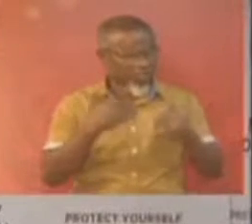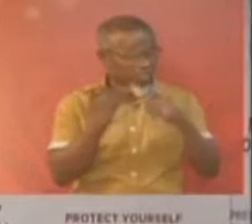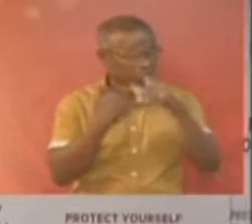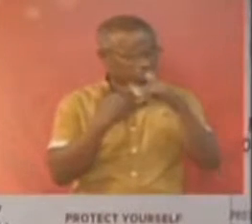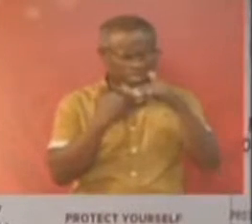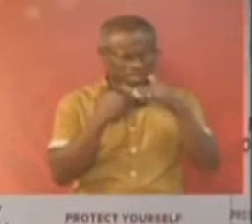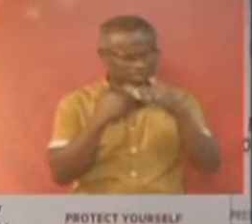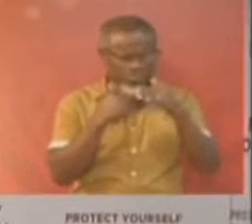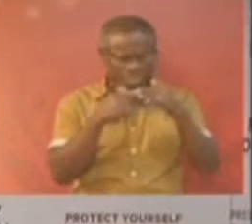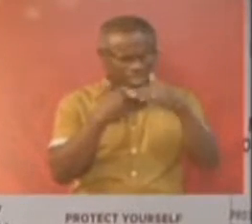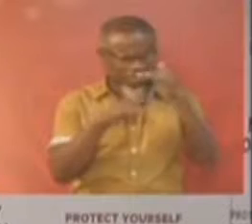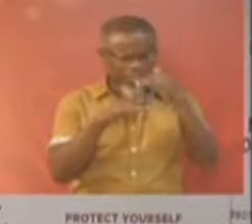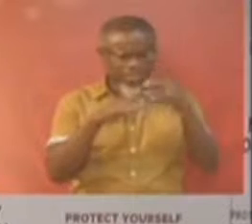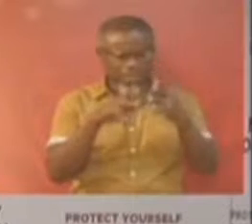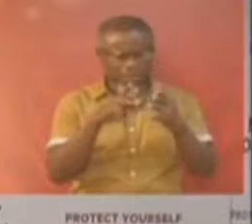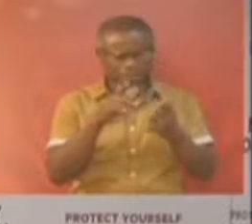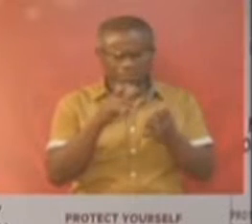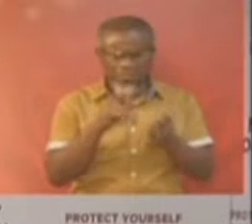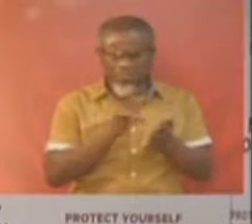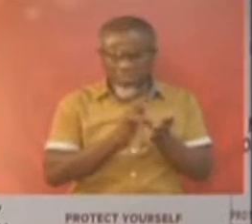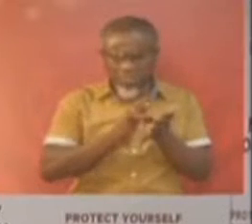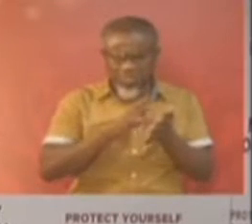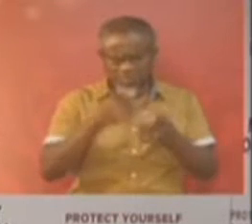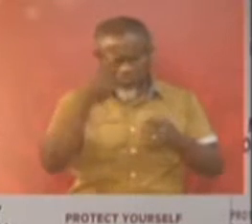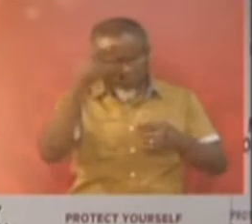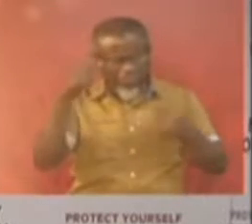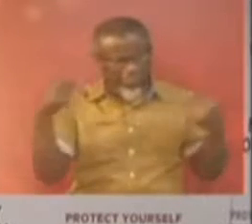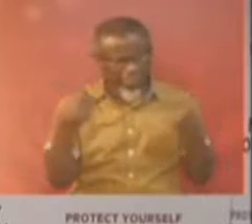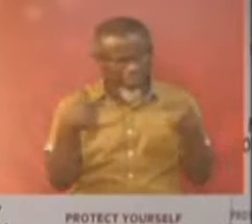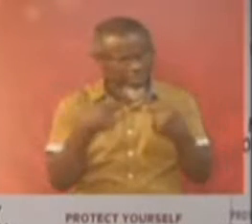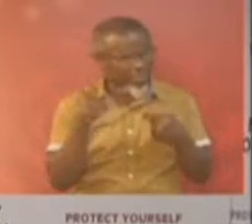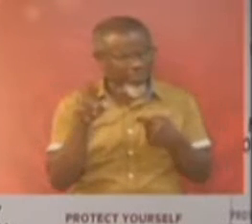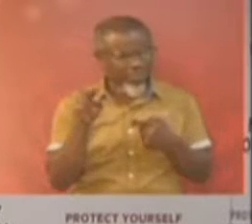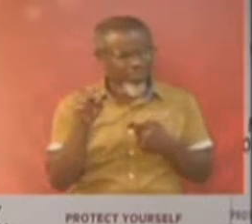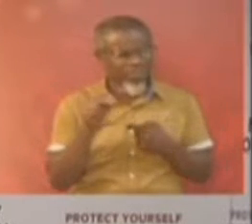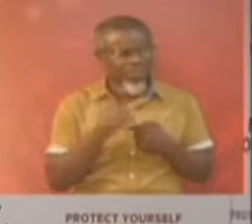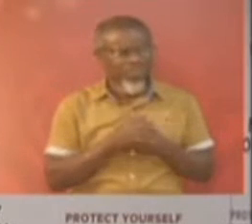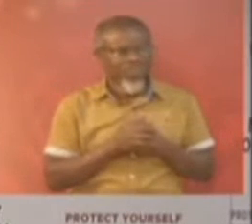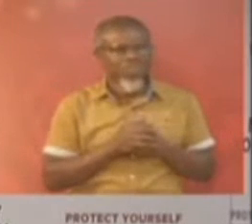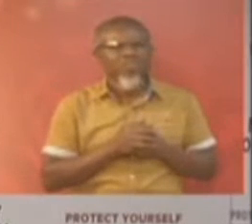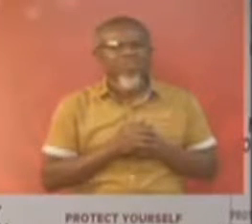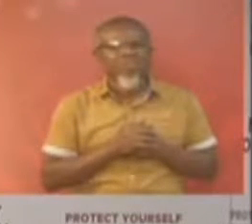Okay, great. And I think we will take our last question now from TTT, please.